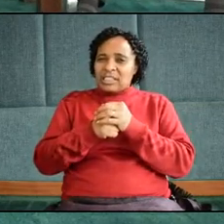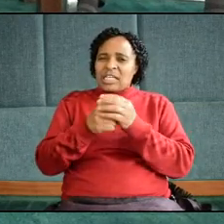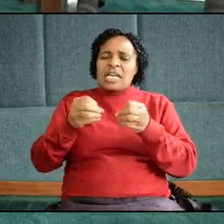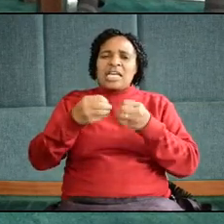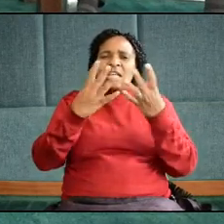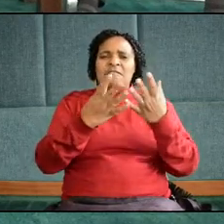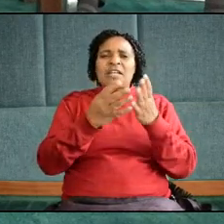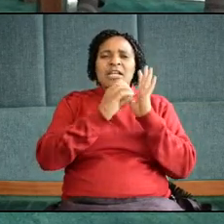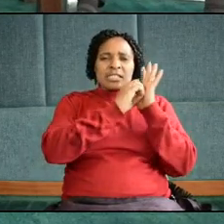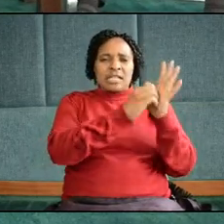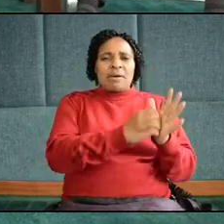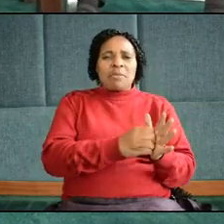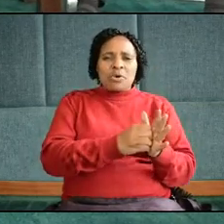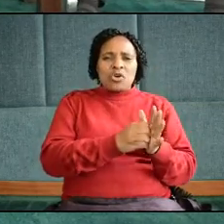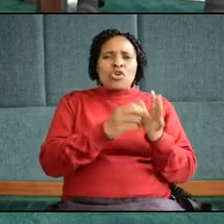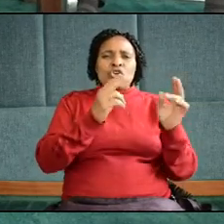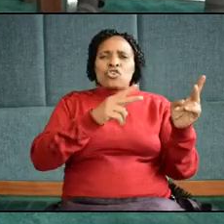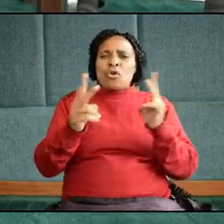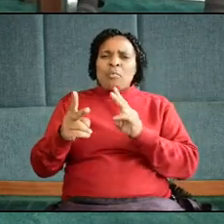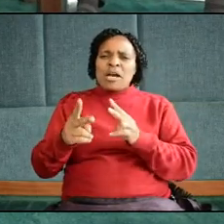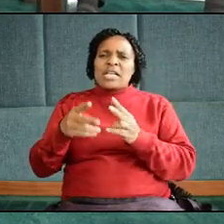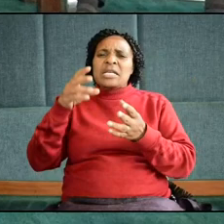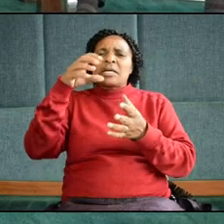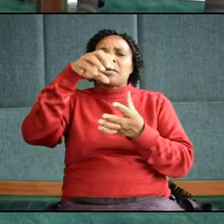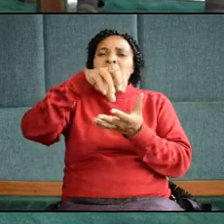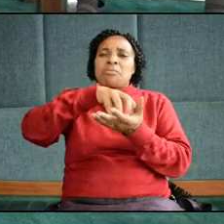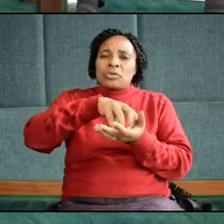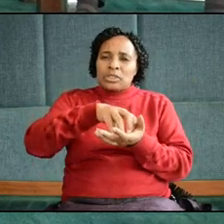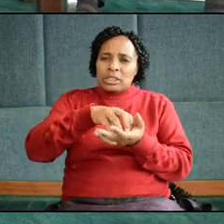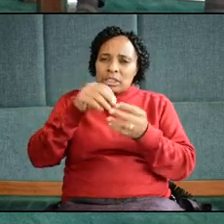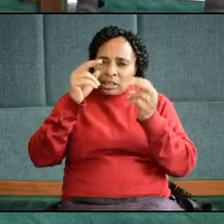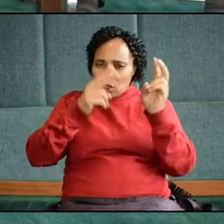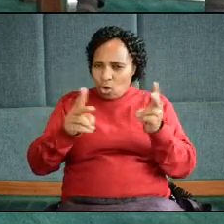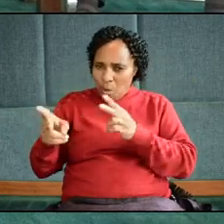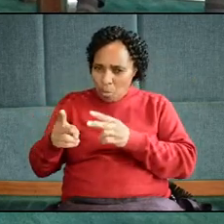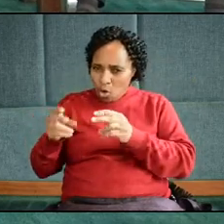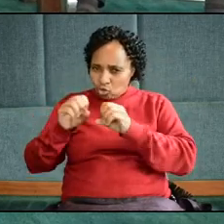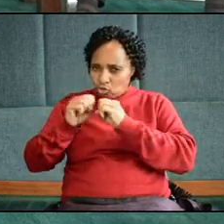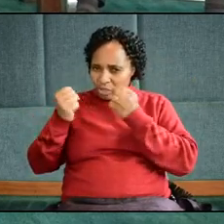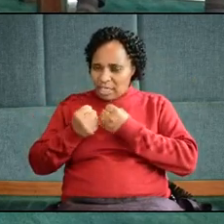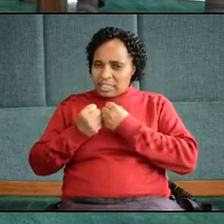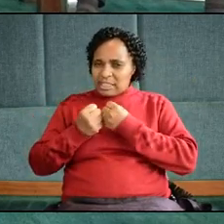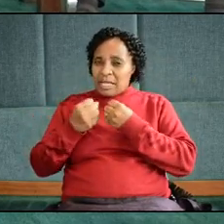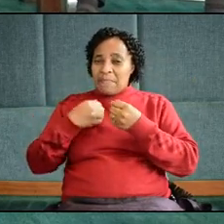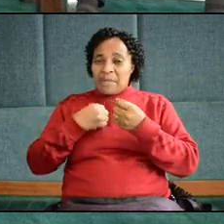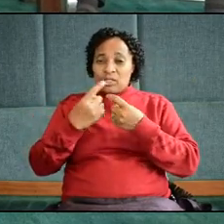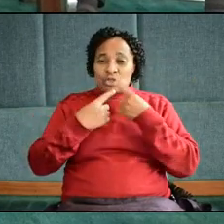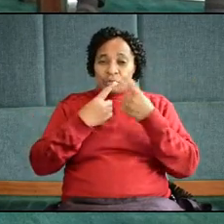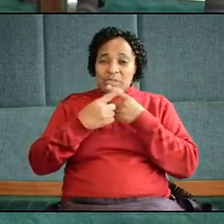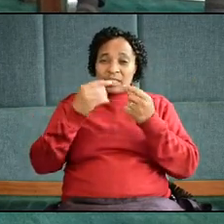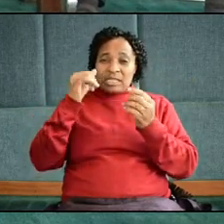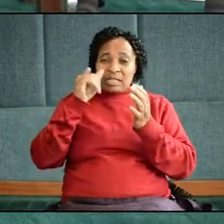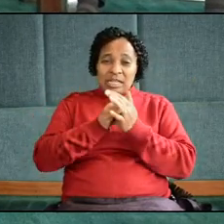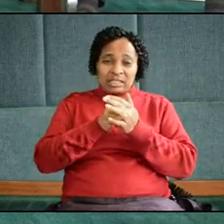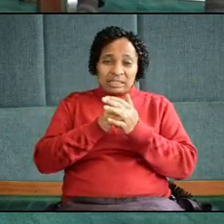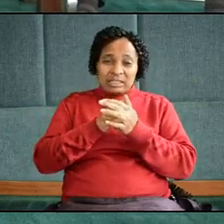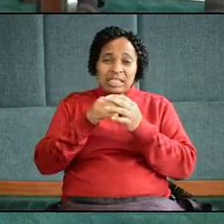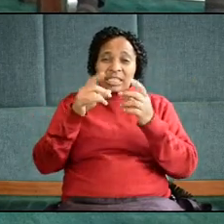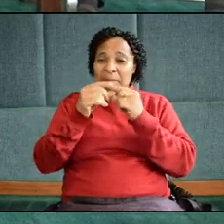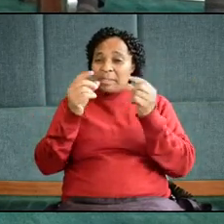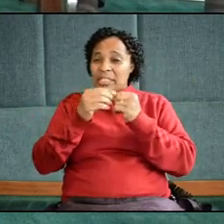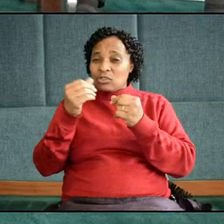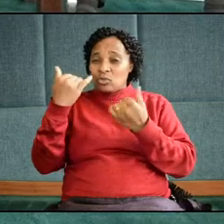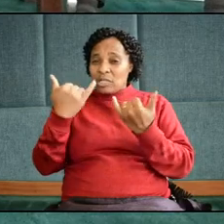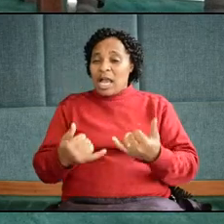give an example. So it's normally praised in the modern day society. Right. Yeah. Actually, to speak on that, Ellen White, in her messages to